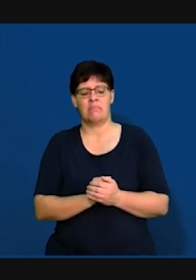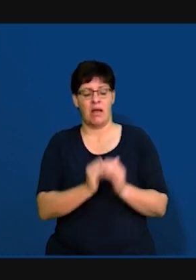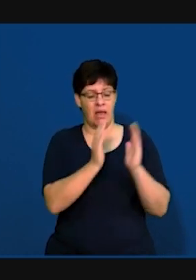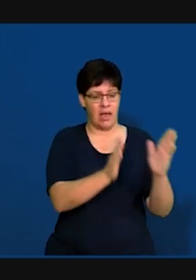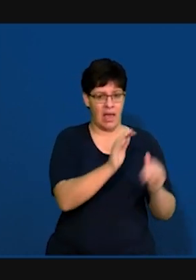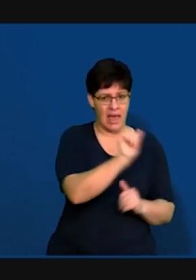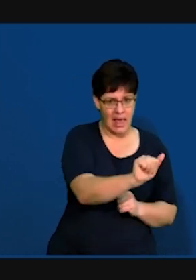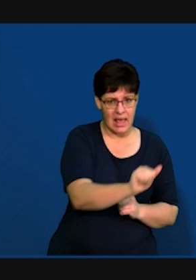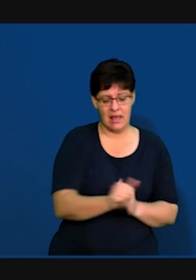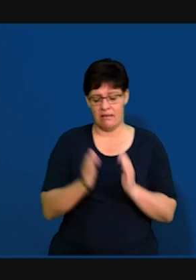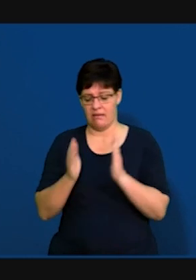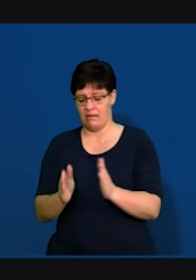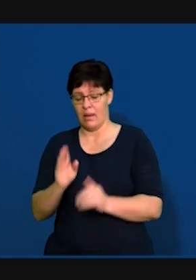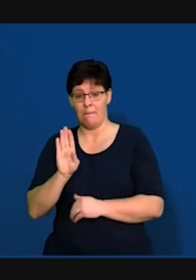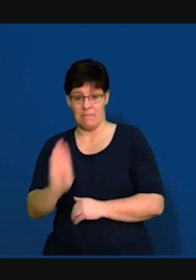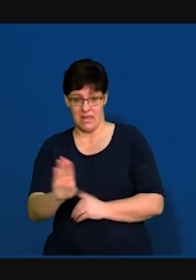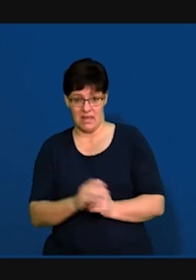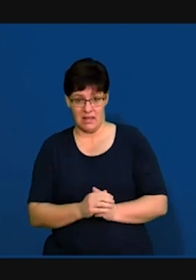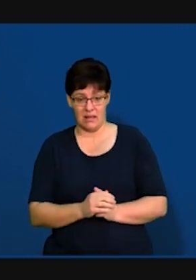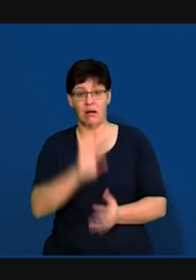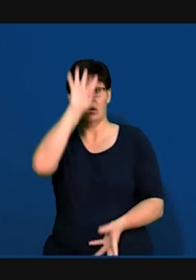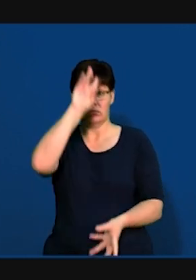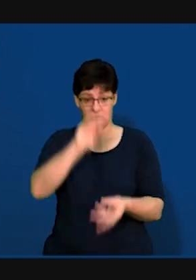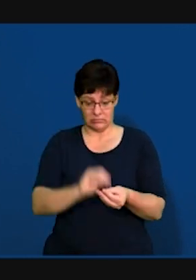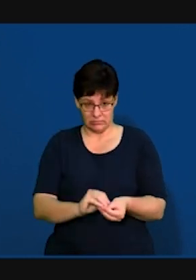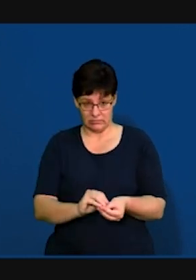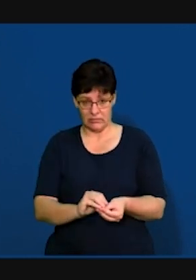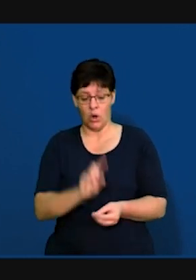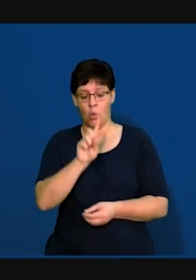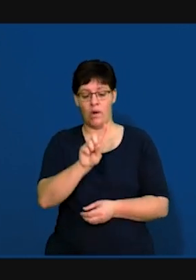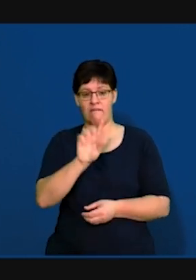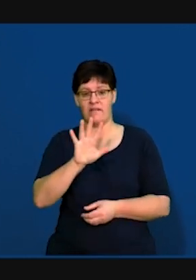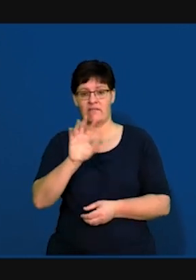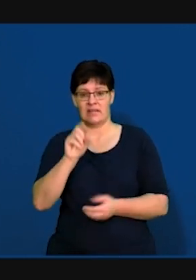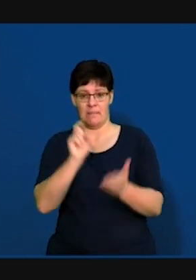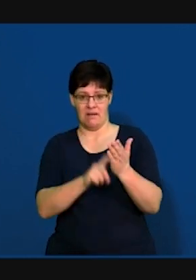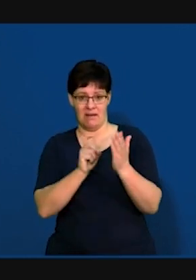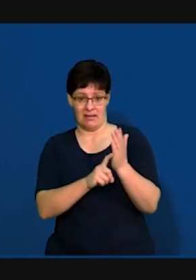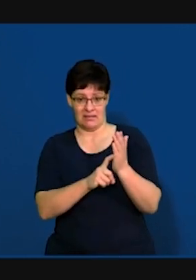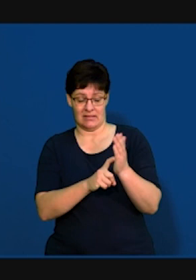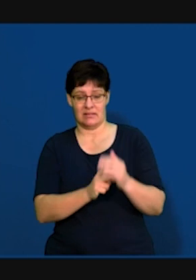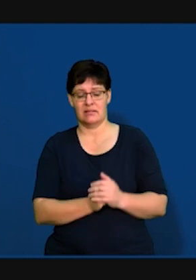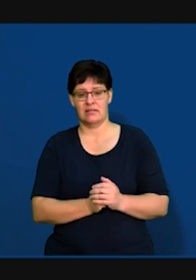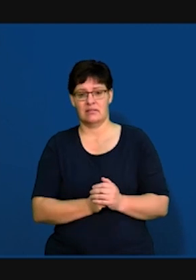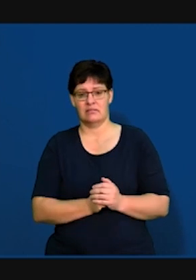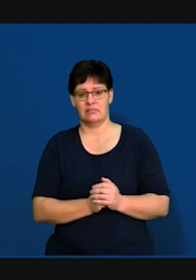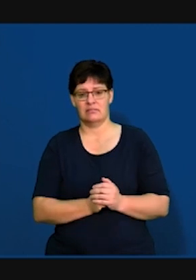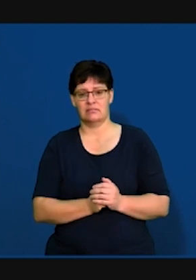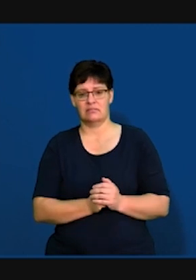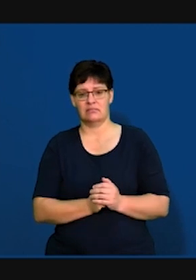as well as the section B. The total marks is 150 marks, right? Now, having said